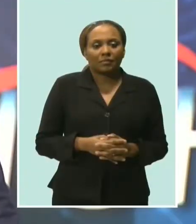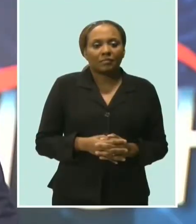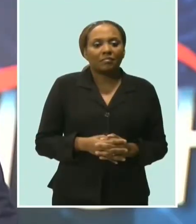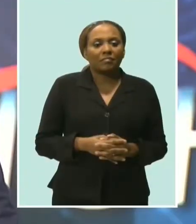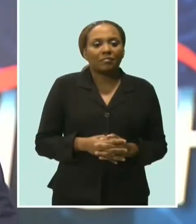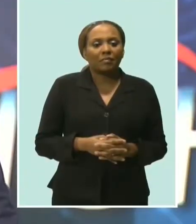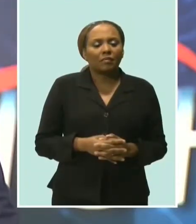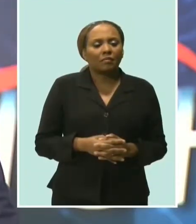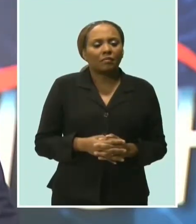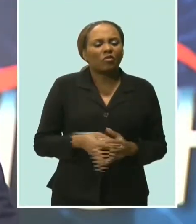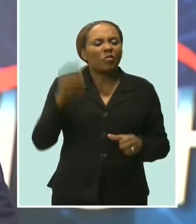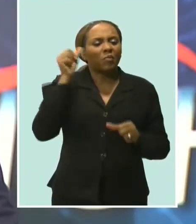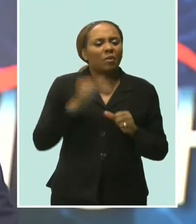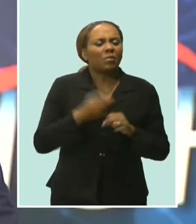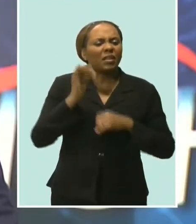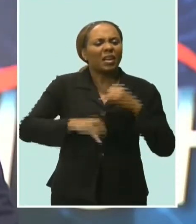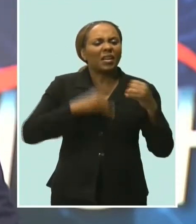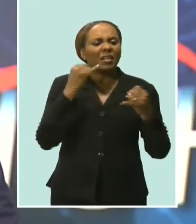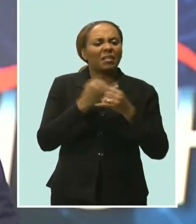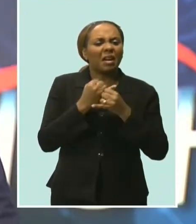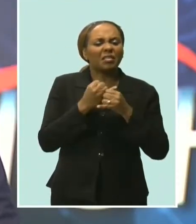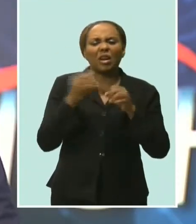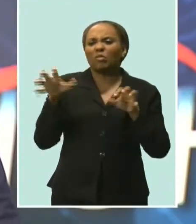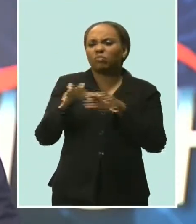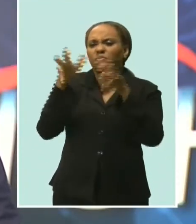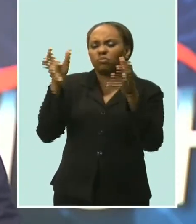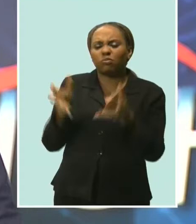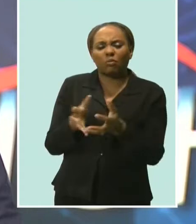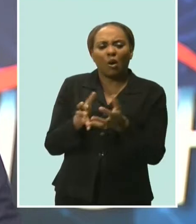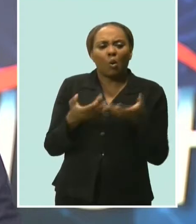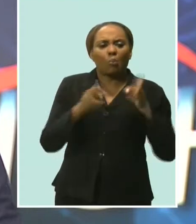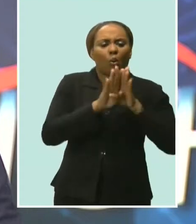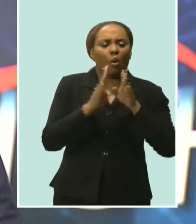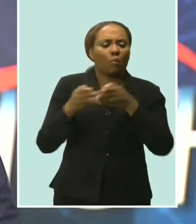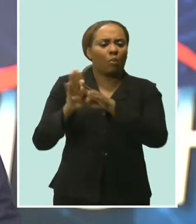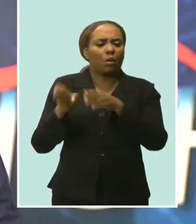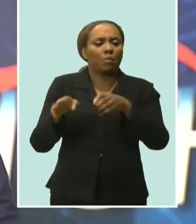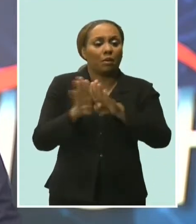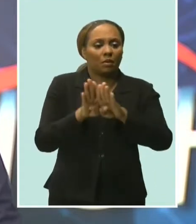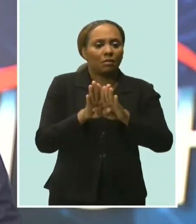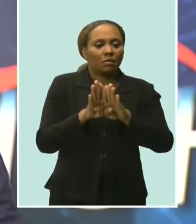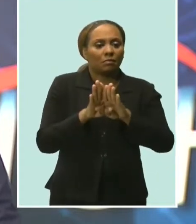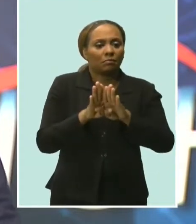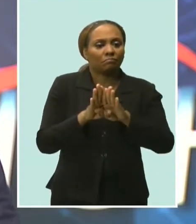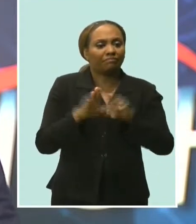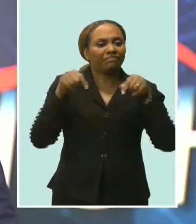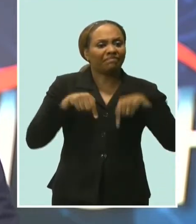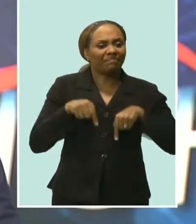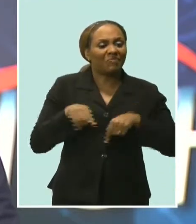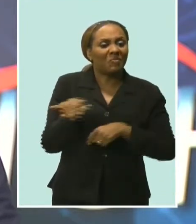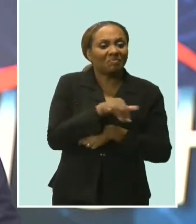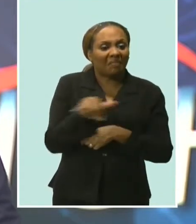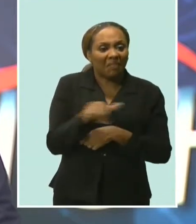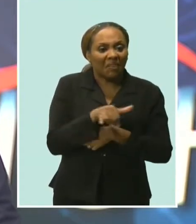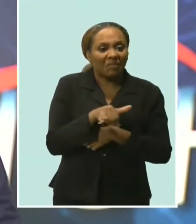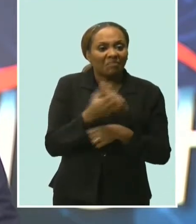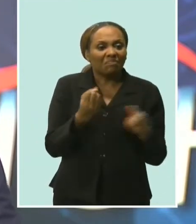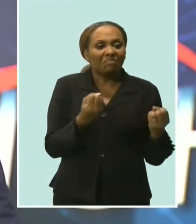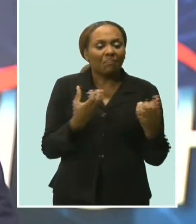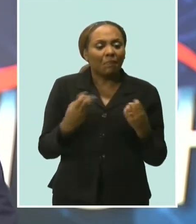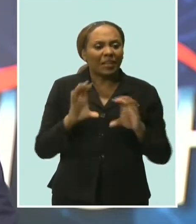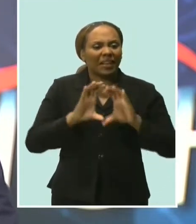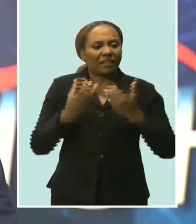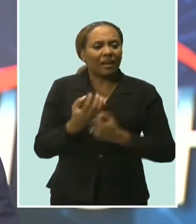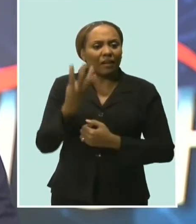After international and local lockdowns due to the COVID-19 pandemic, several weeks of virtual and face-to-face classes, thousands of Class